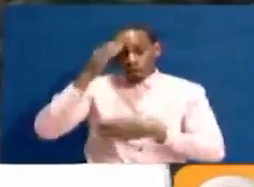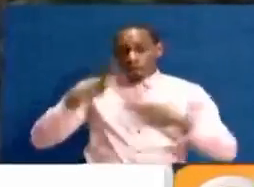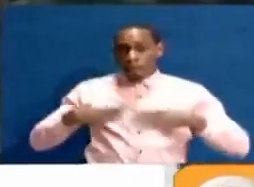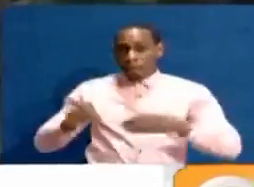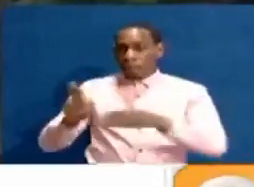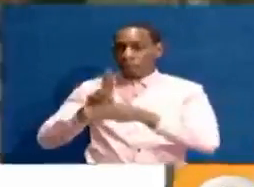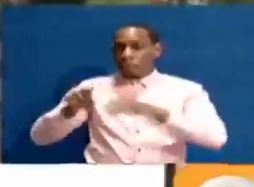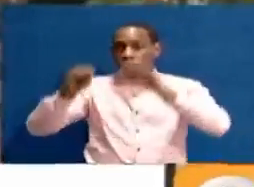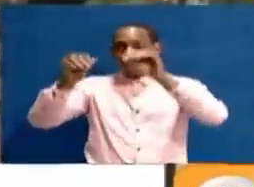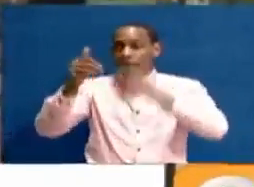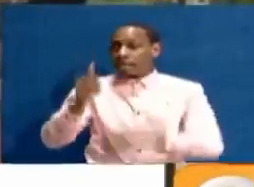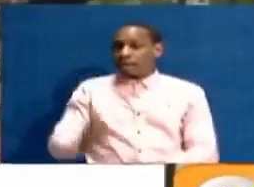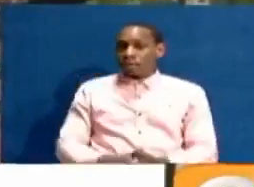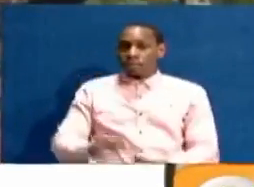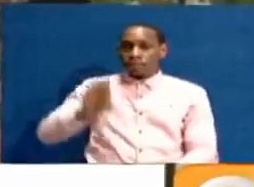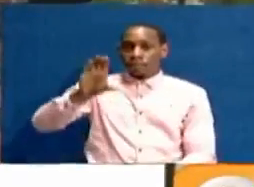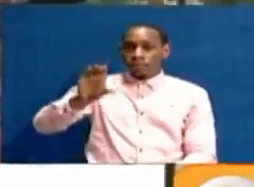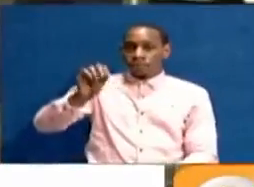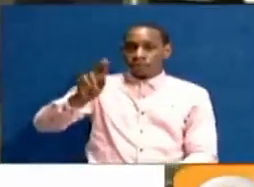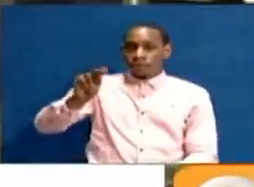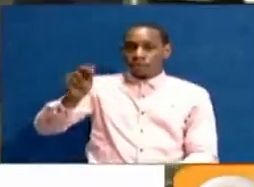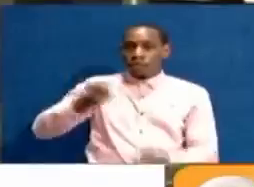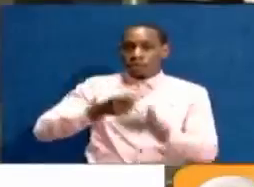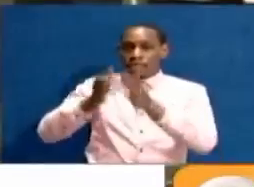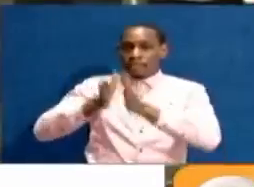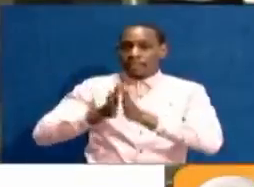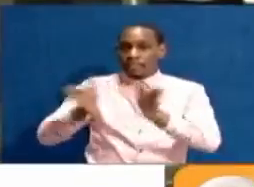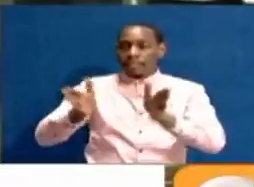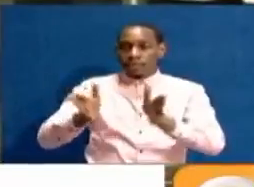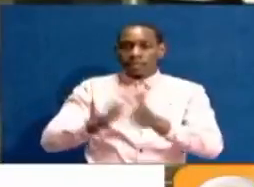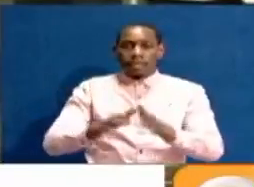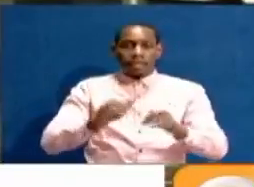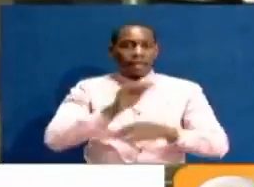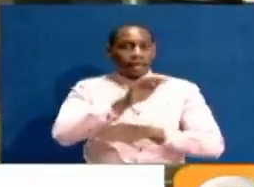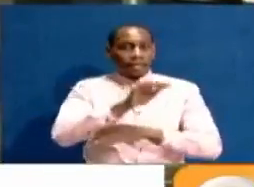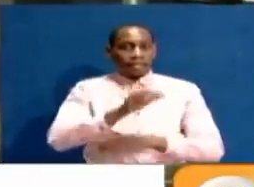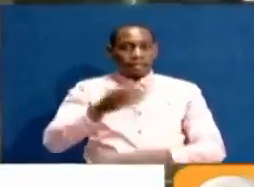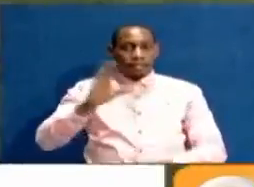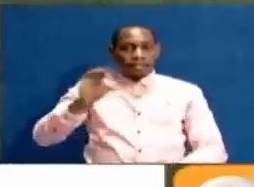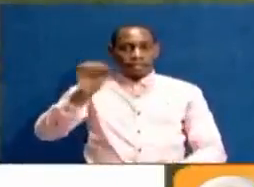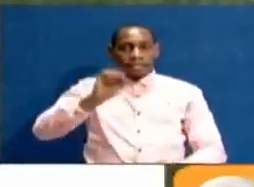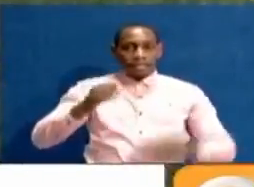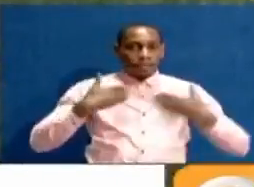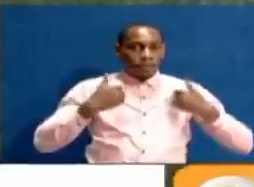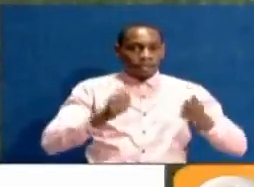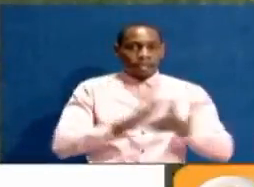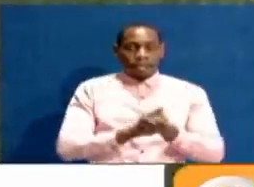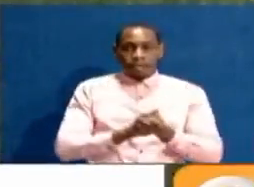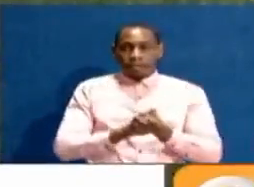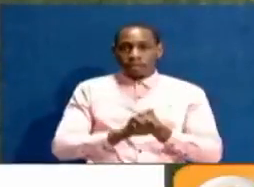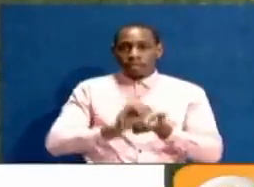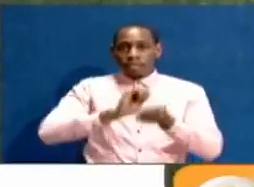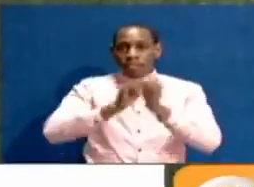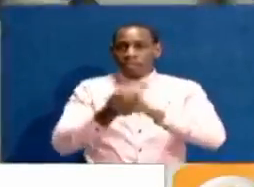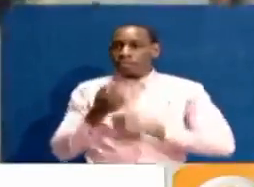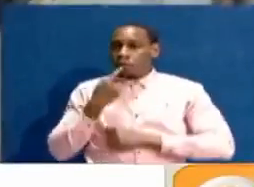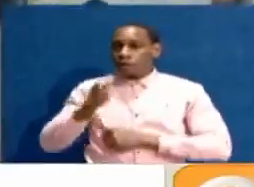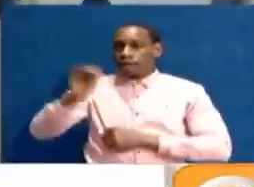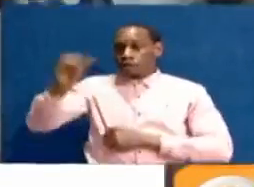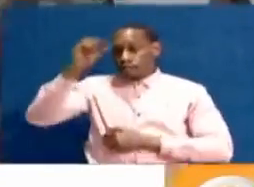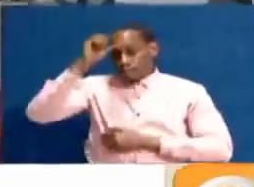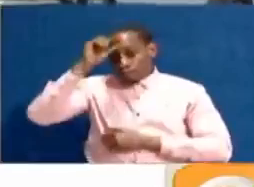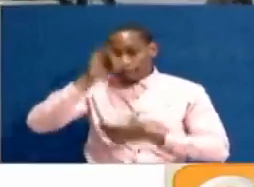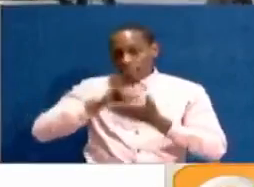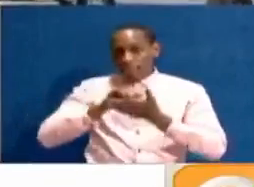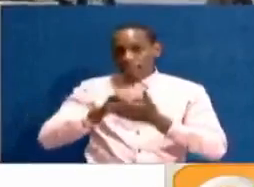wanaotumika hawajahitimu. COTU Secretary General Francis Atwoli has asked CS Mutahi Kagwe to rescind an earlier order to county